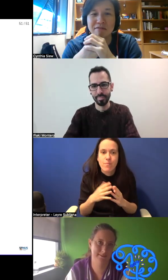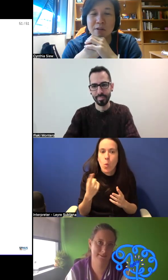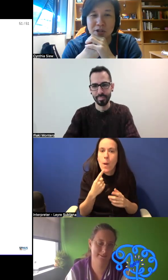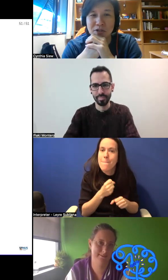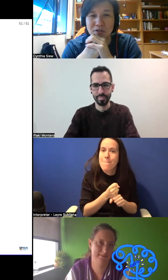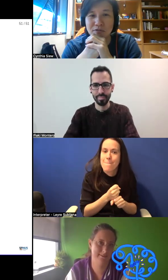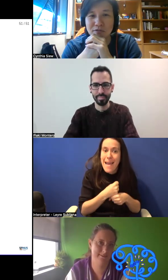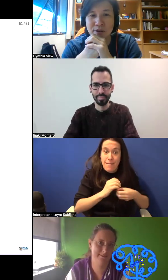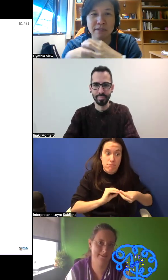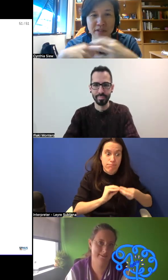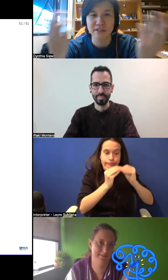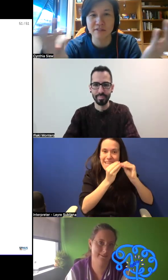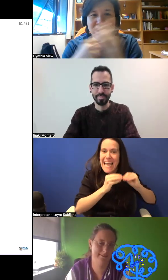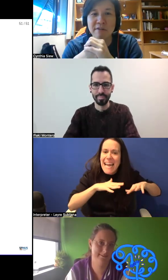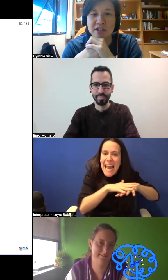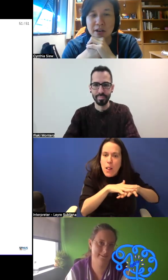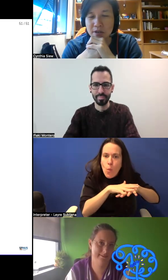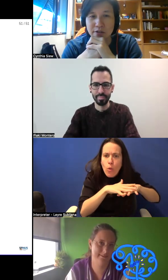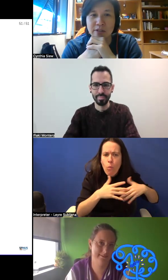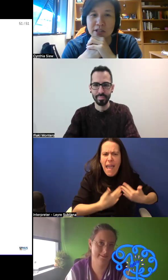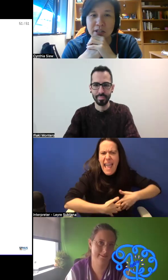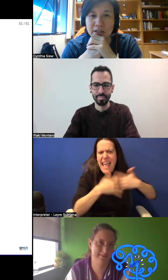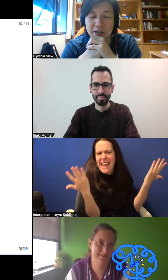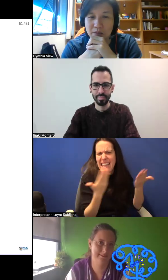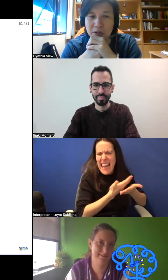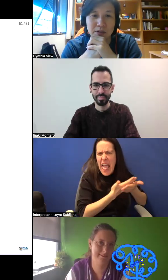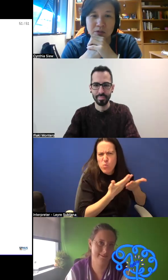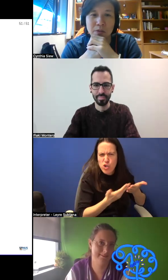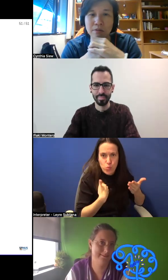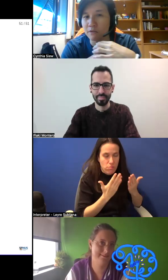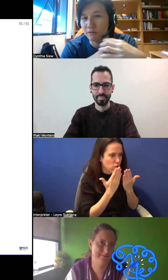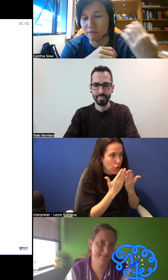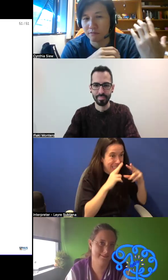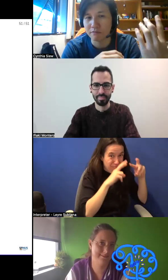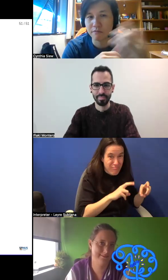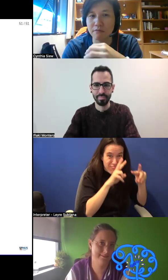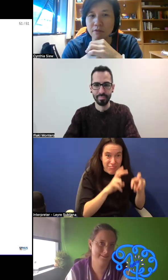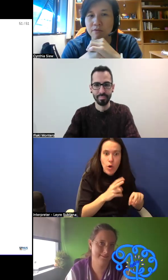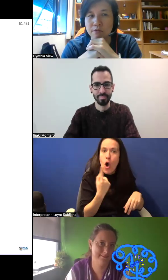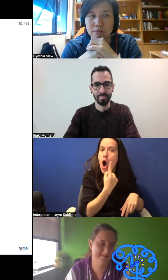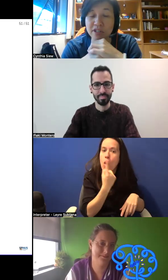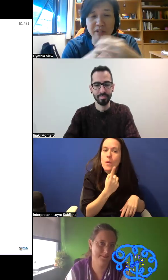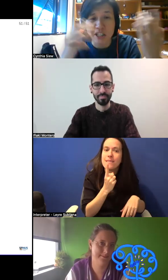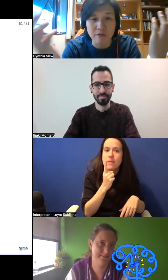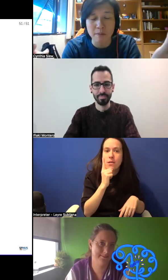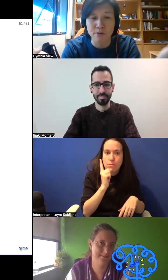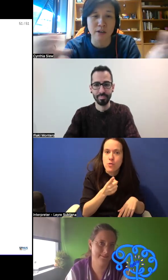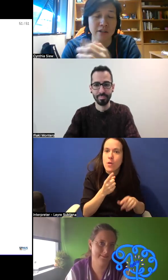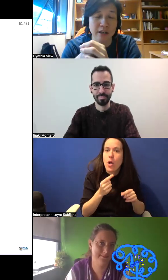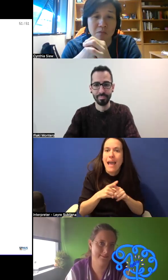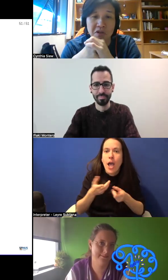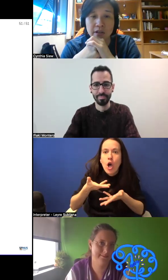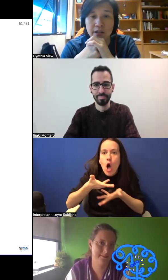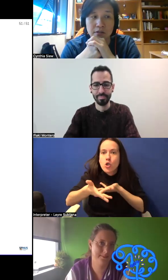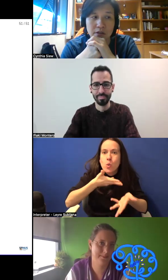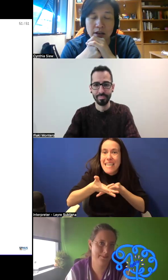making networks of whatever language that we are trying to study, is that we need to do it with consultation with people who are in